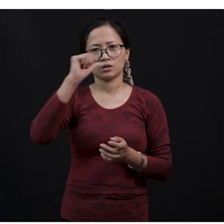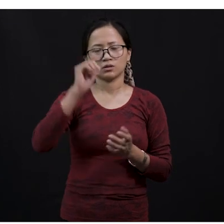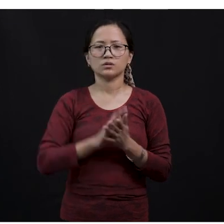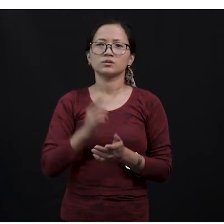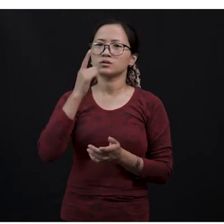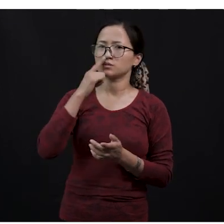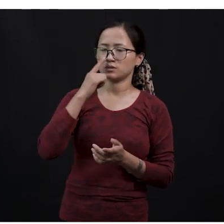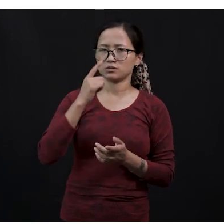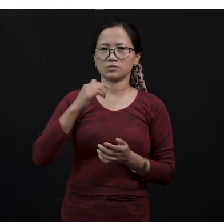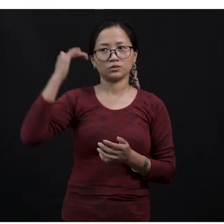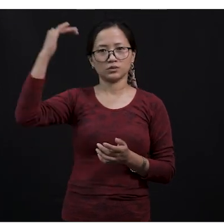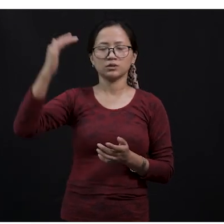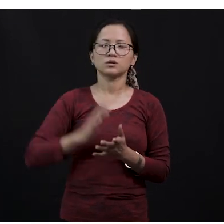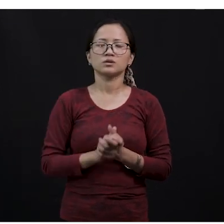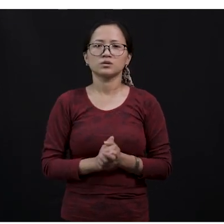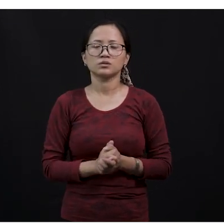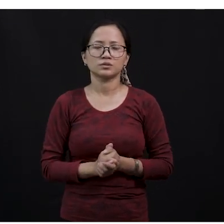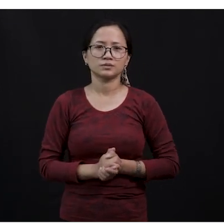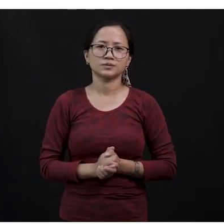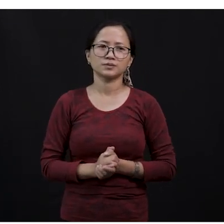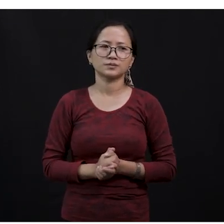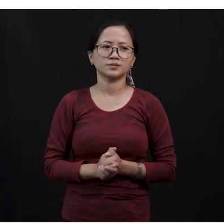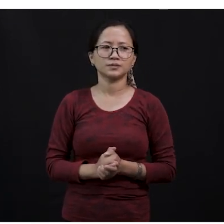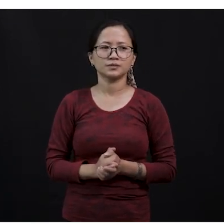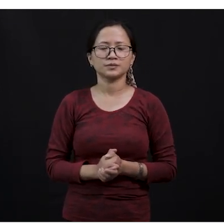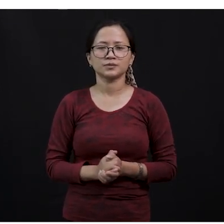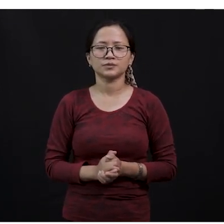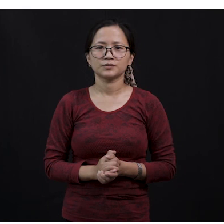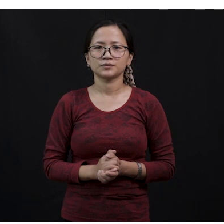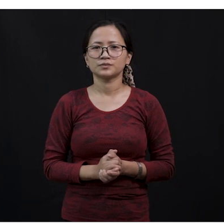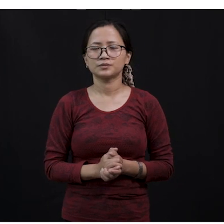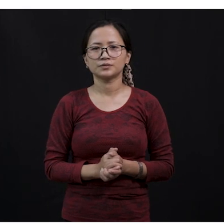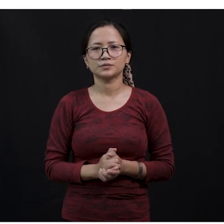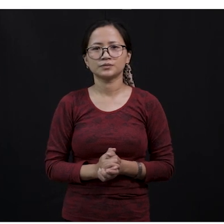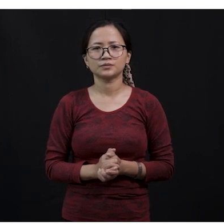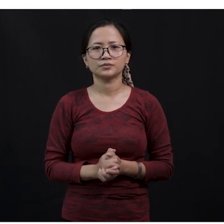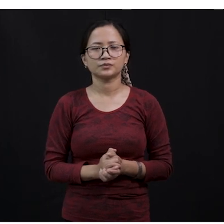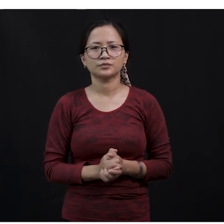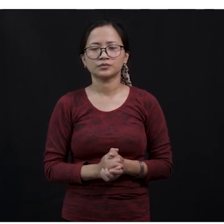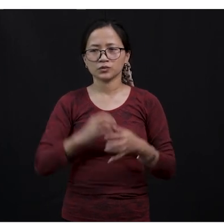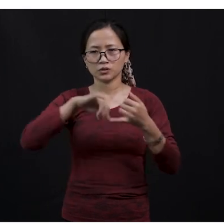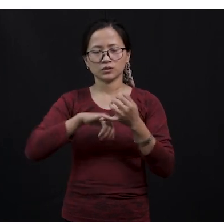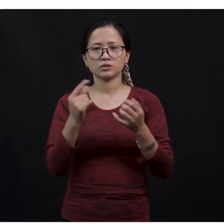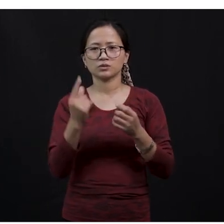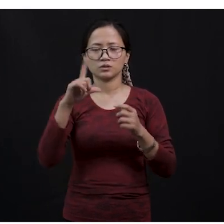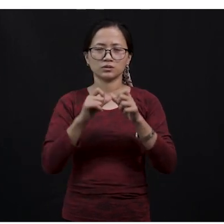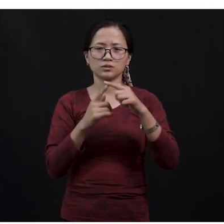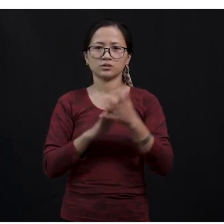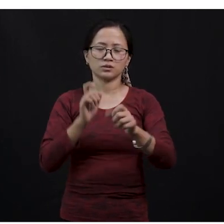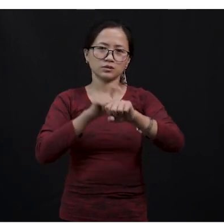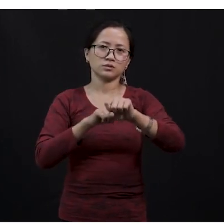women, but they were not very militarily strong. So that is why this Sultanate period